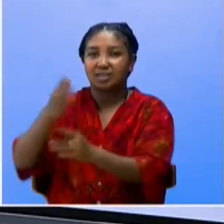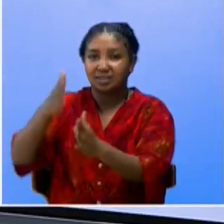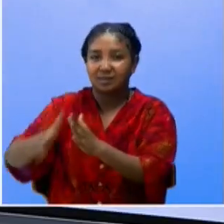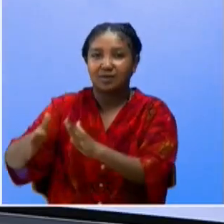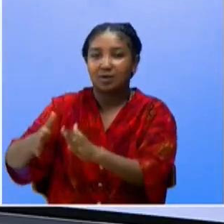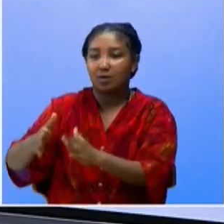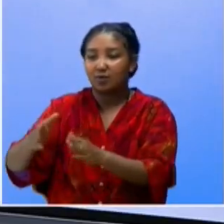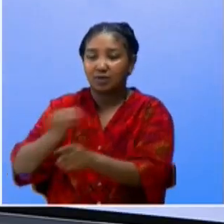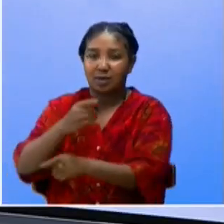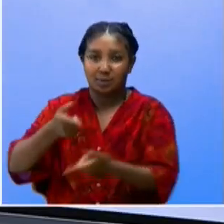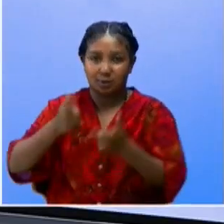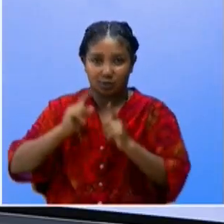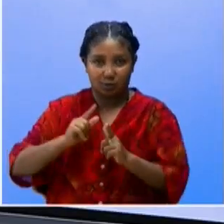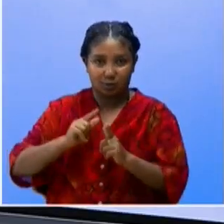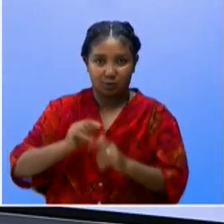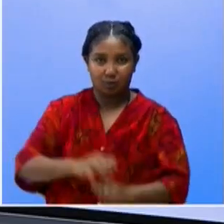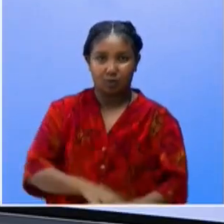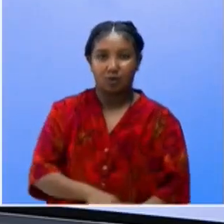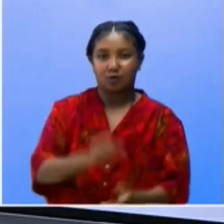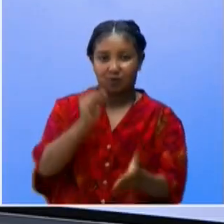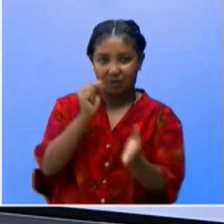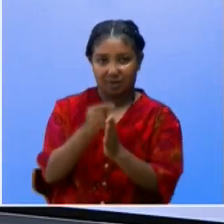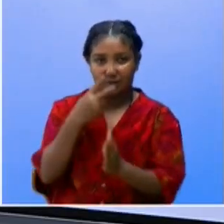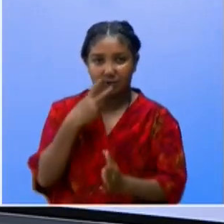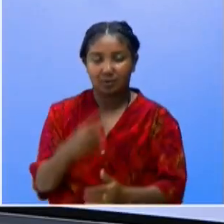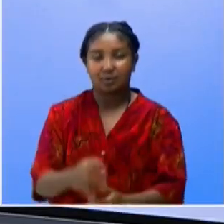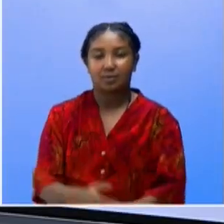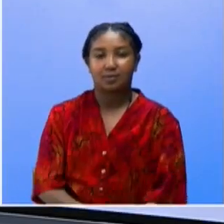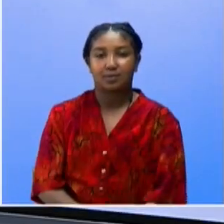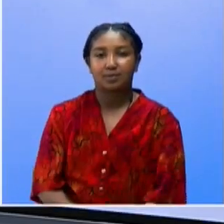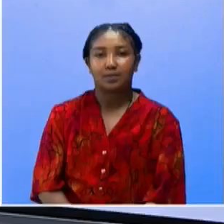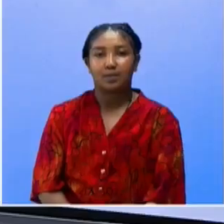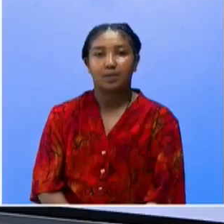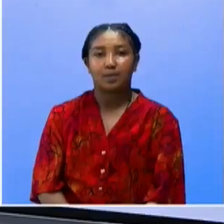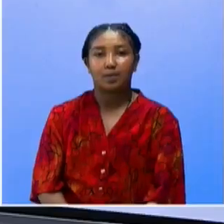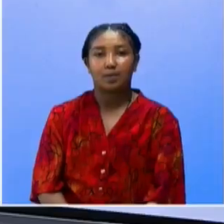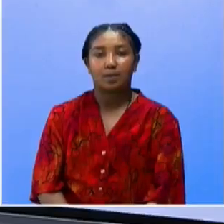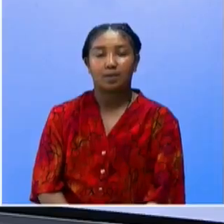it? Come on. For example,